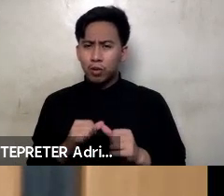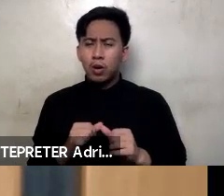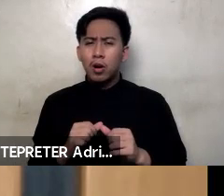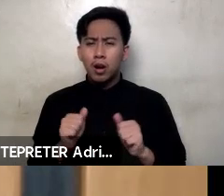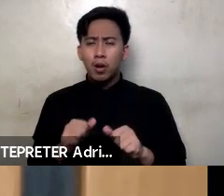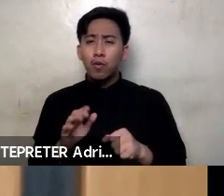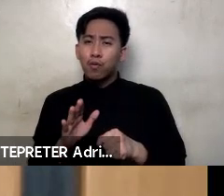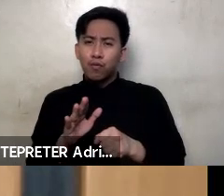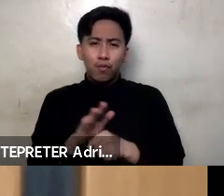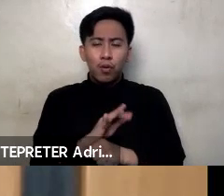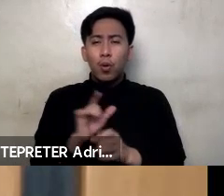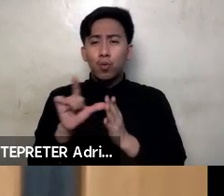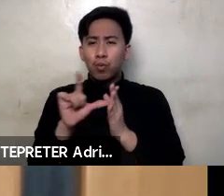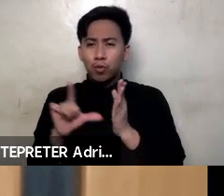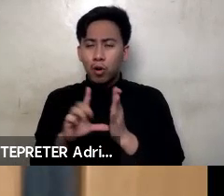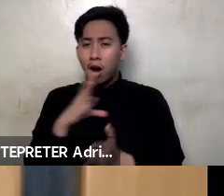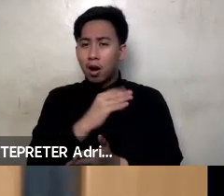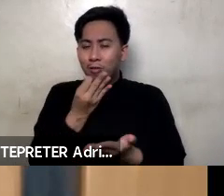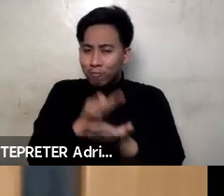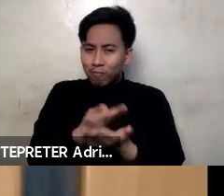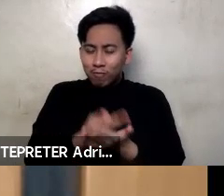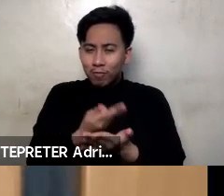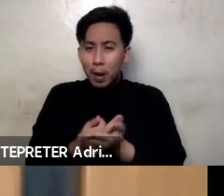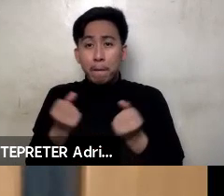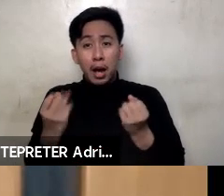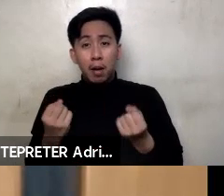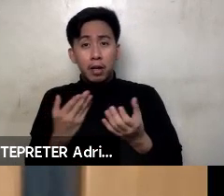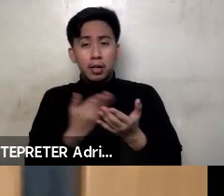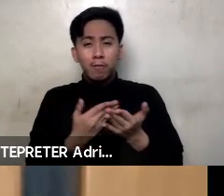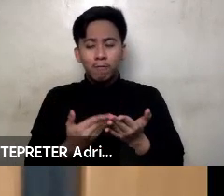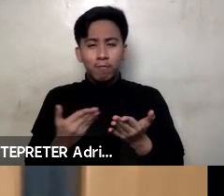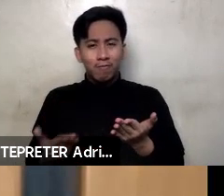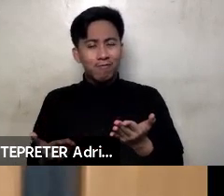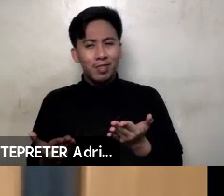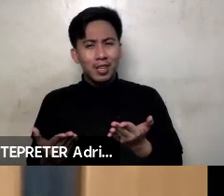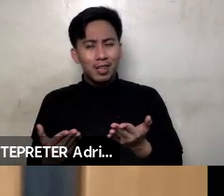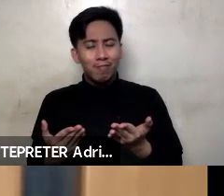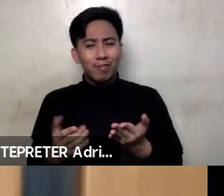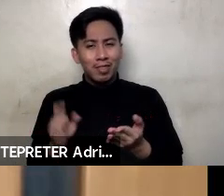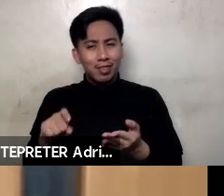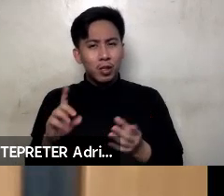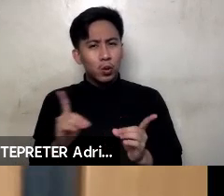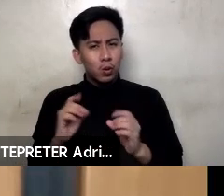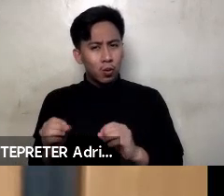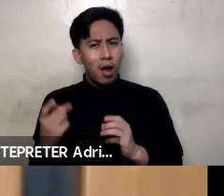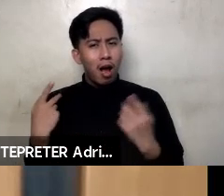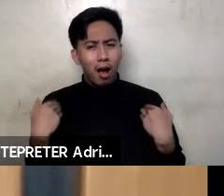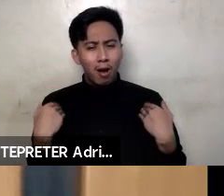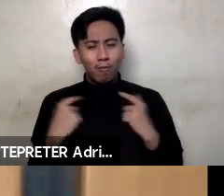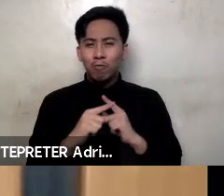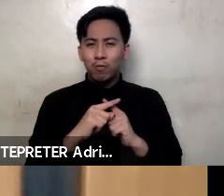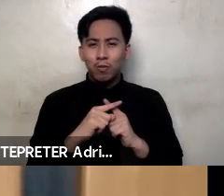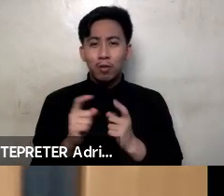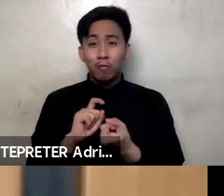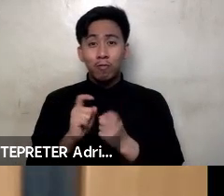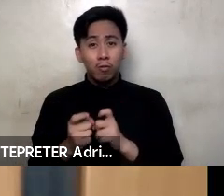and financing. Though many things still need to be done, the positive changes